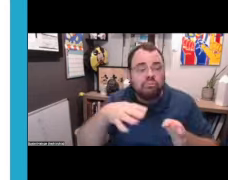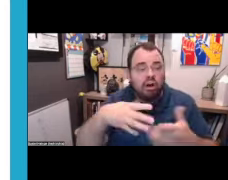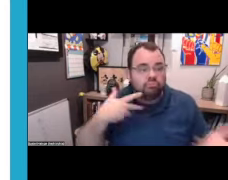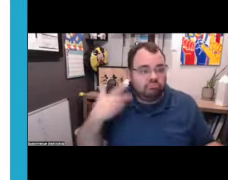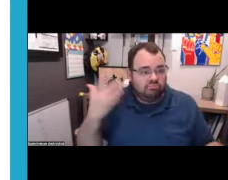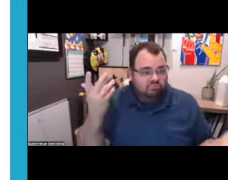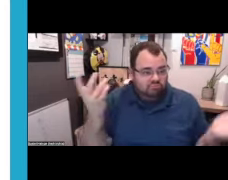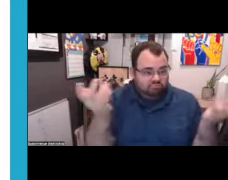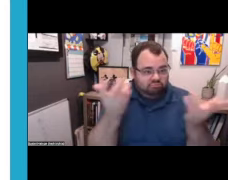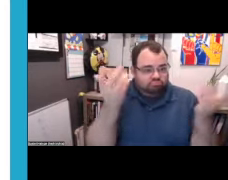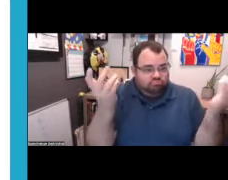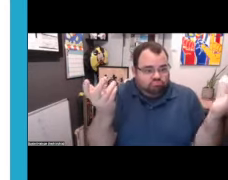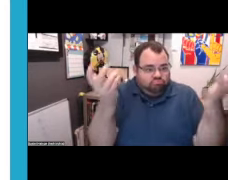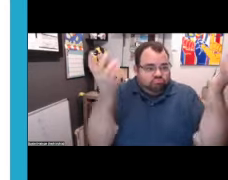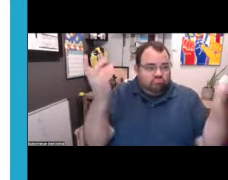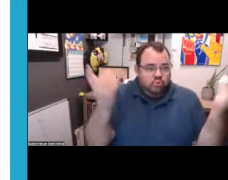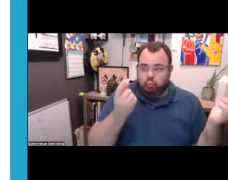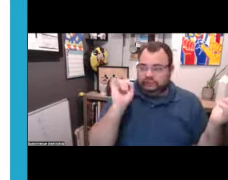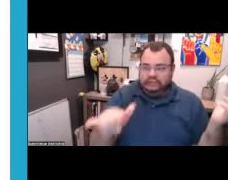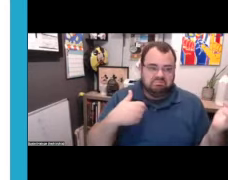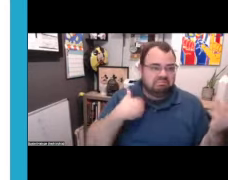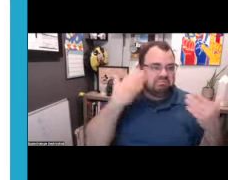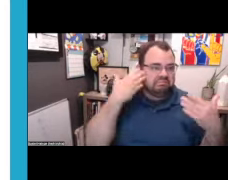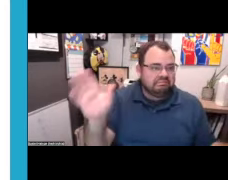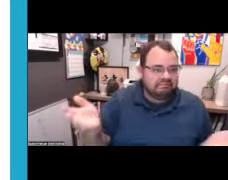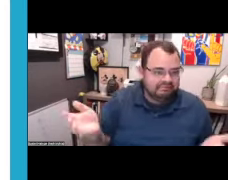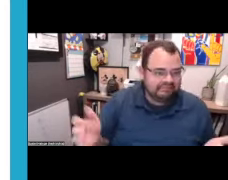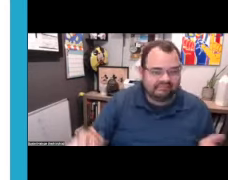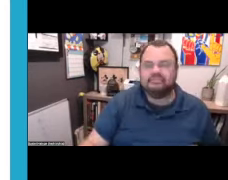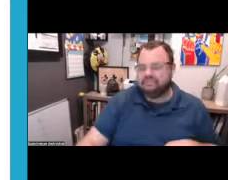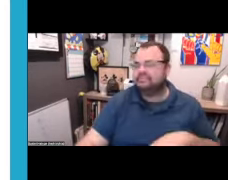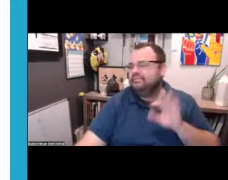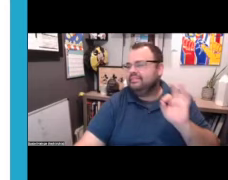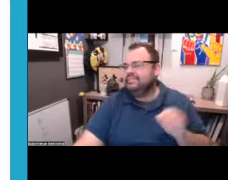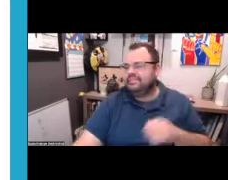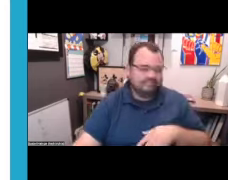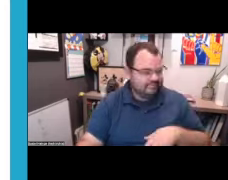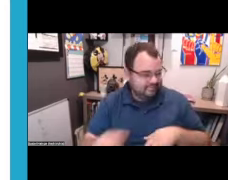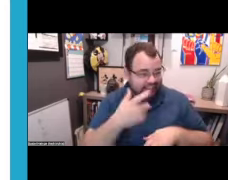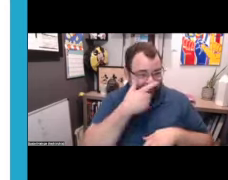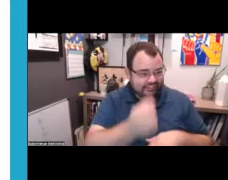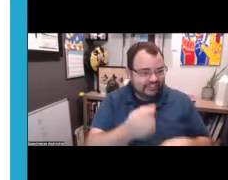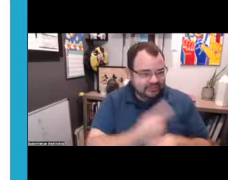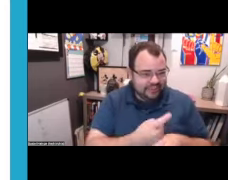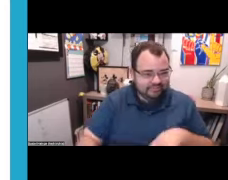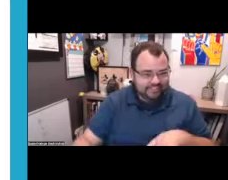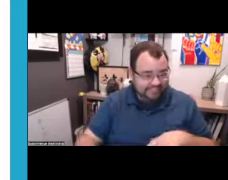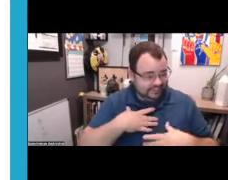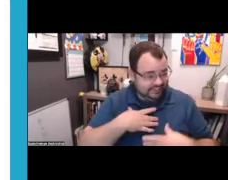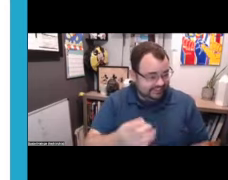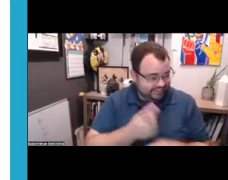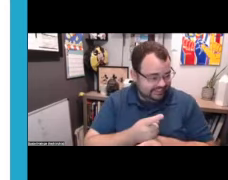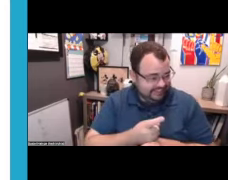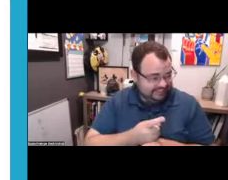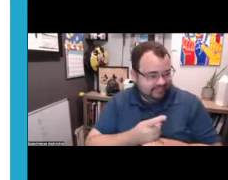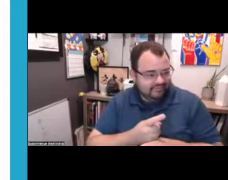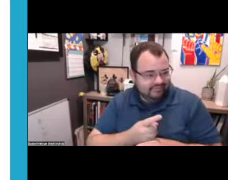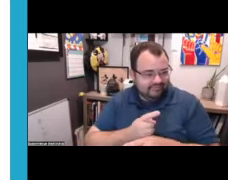nothing. Lawnmowers, dogs going, nothing. I had no idea what that sounds like. It's interesting, right?